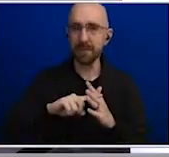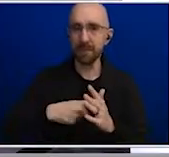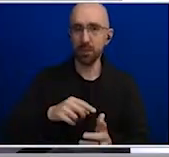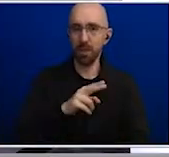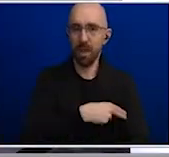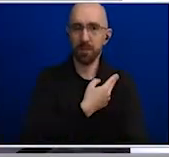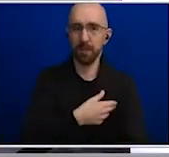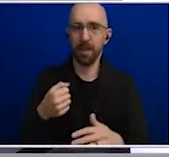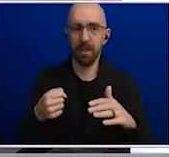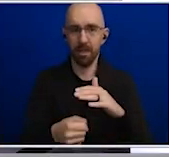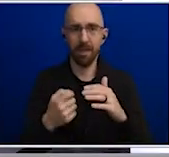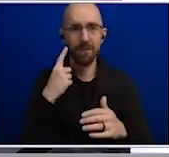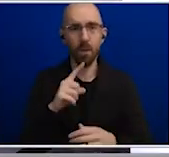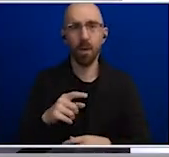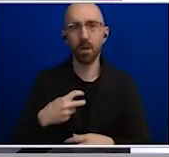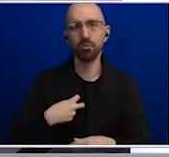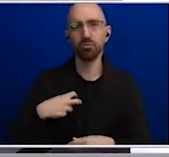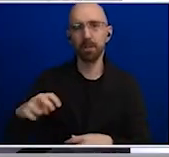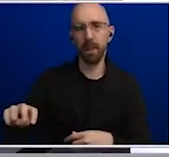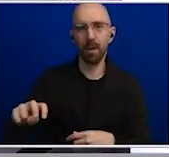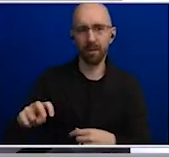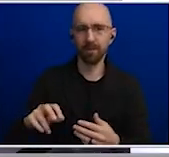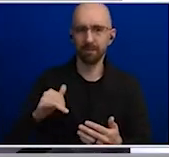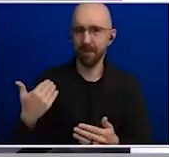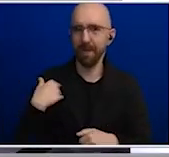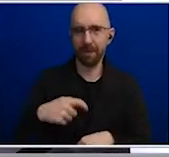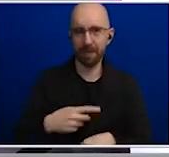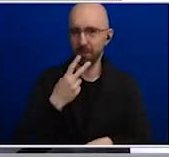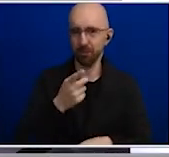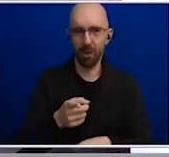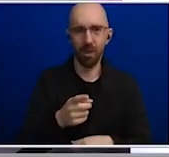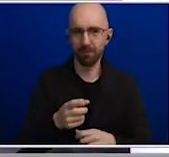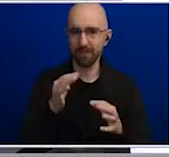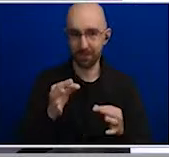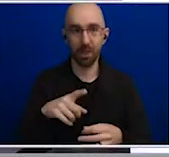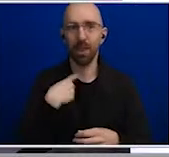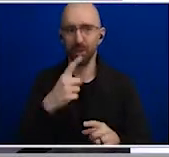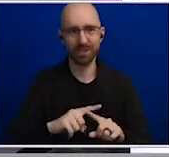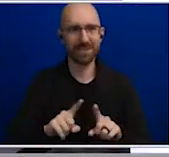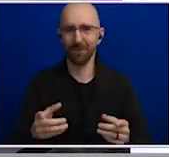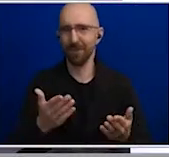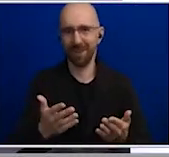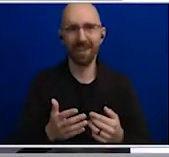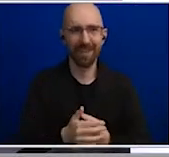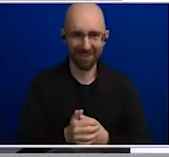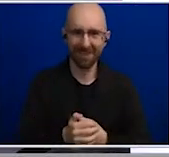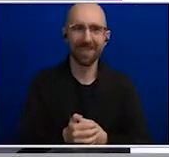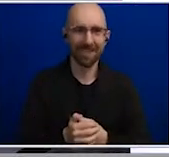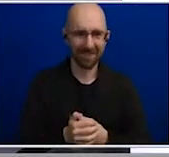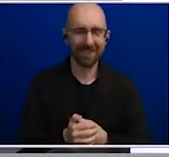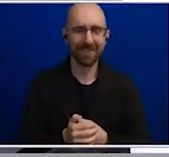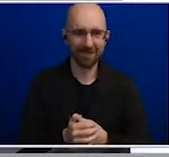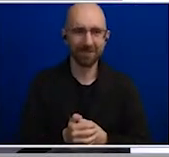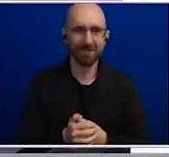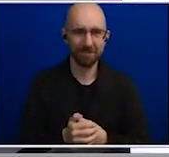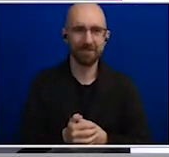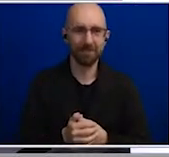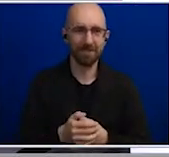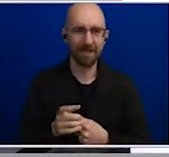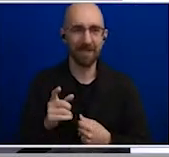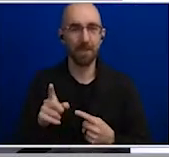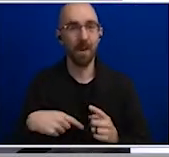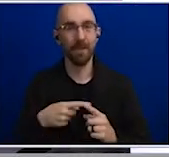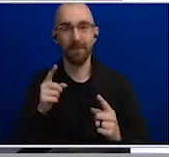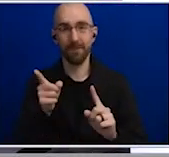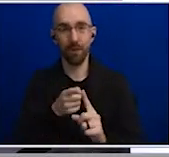his transplant. Last time. He certainly looks different. So You look in a good way. fantastic. Yeah. Thanks. When we first met you 4 or 5